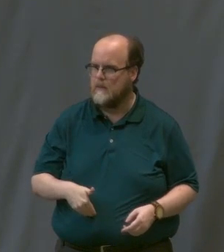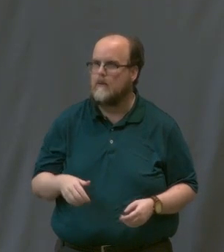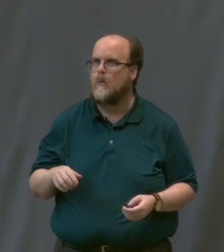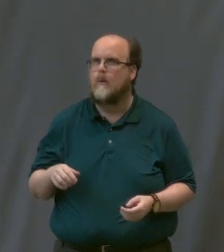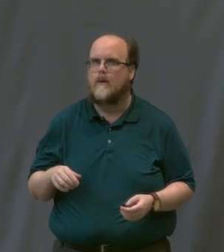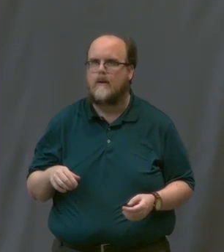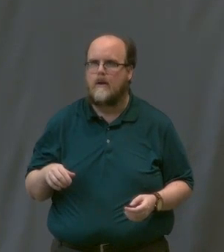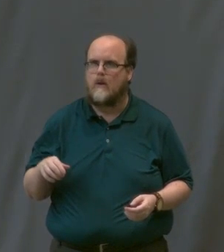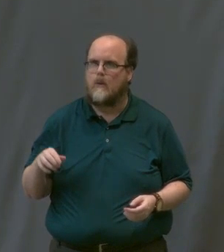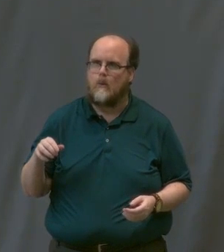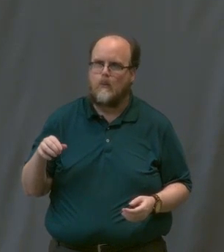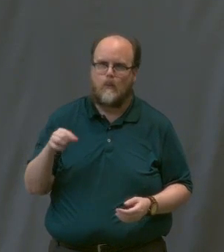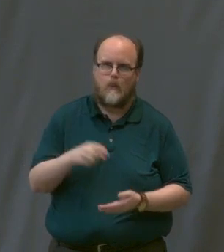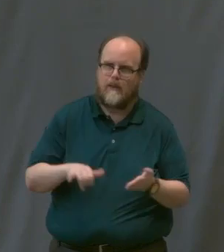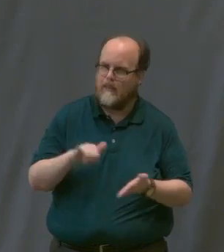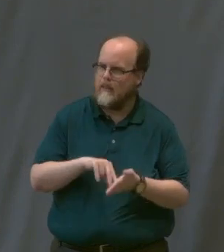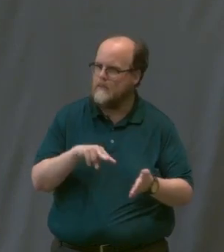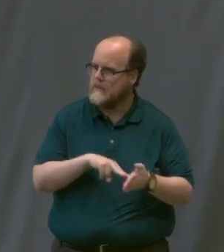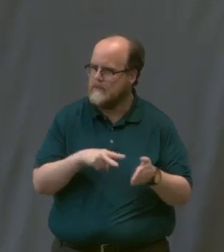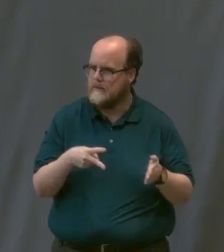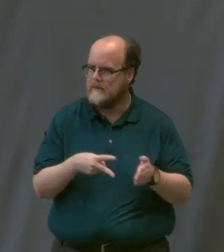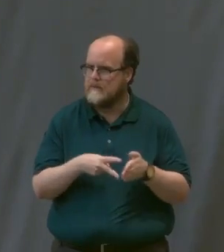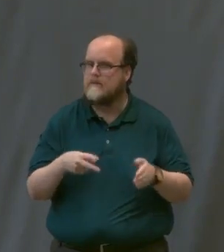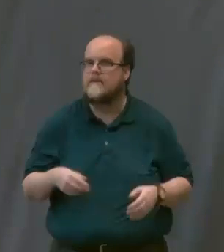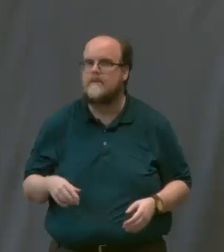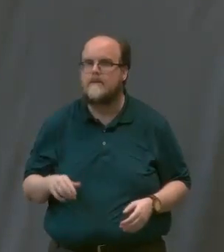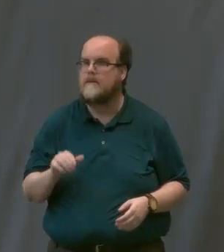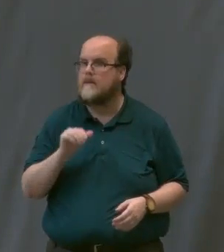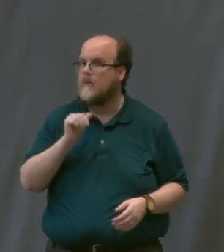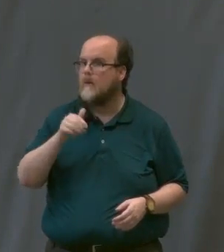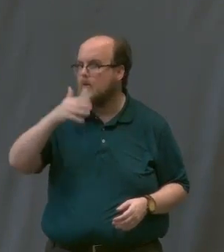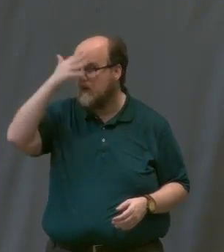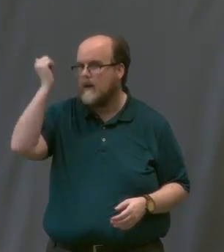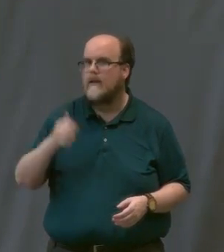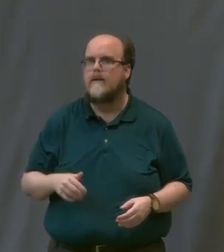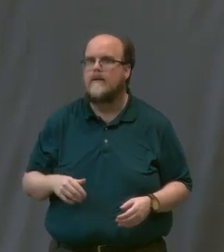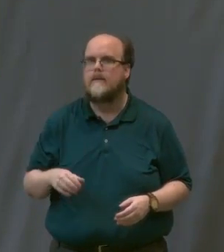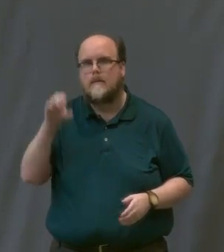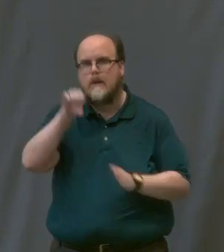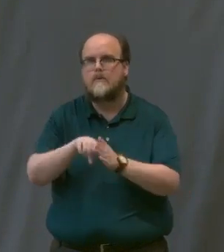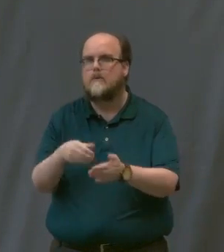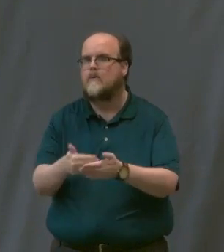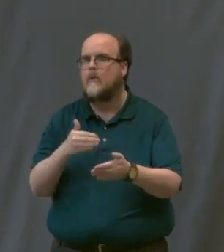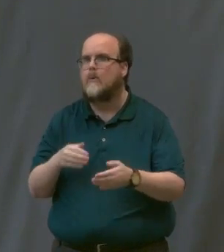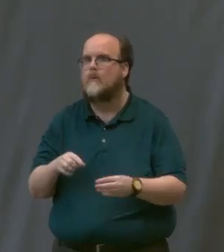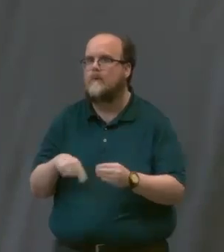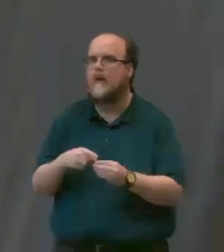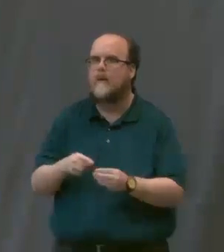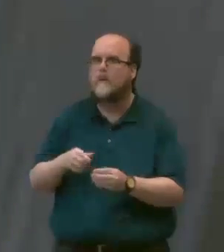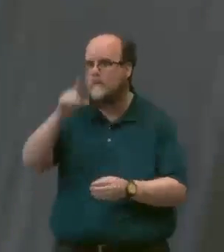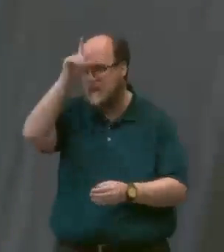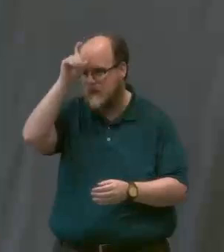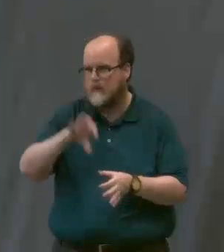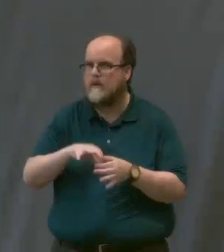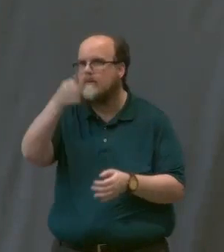could that possibly be? Don't forget, the previous slide, the previous verse talked about the mystery of God.